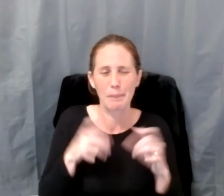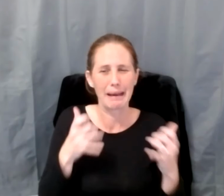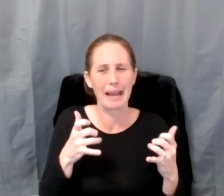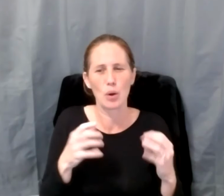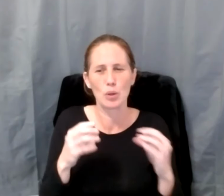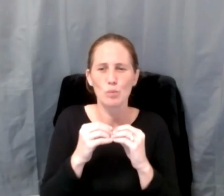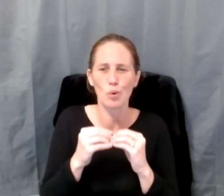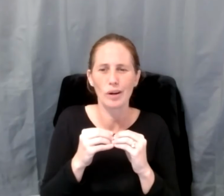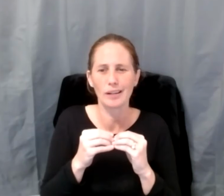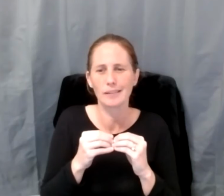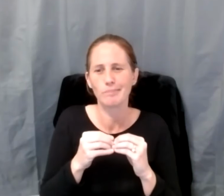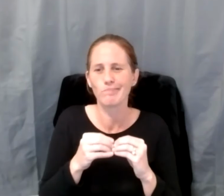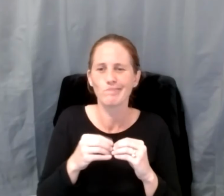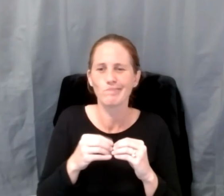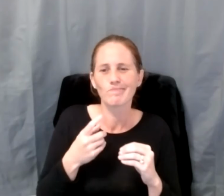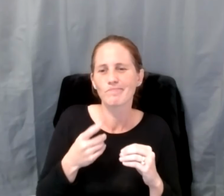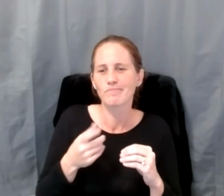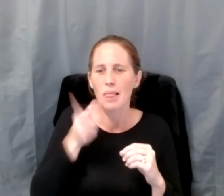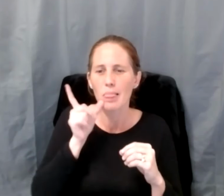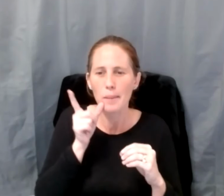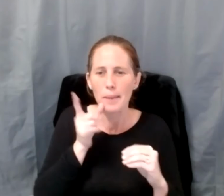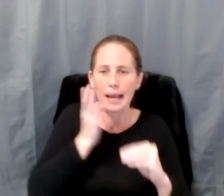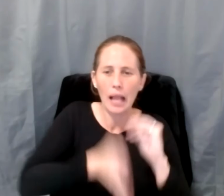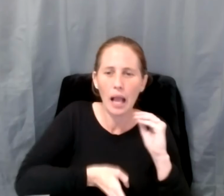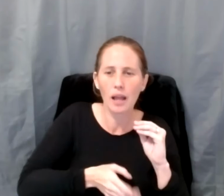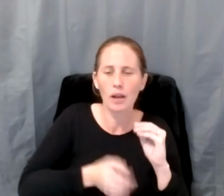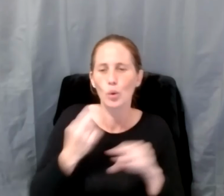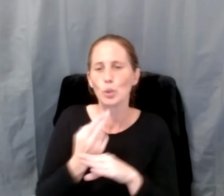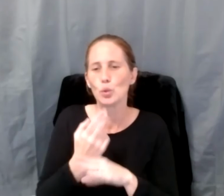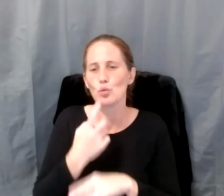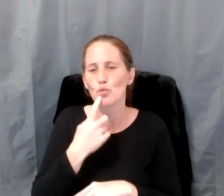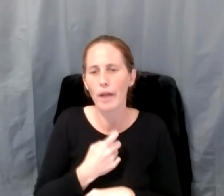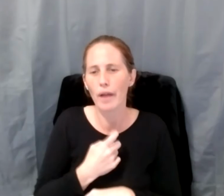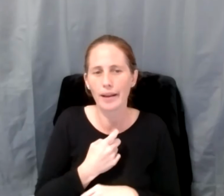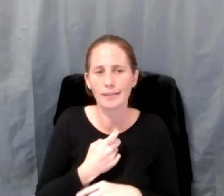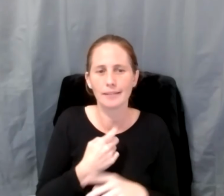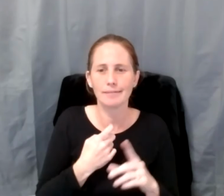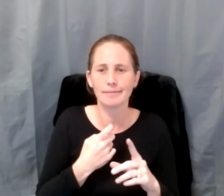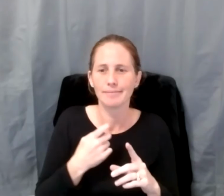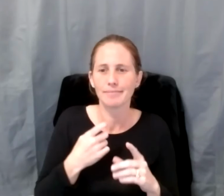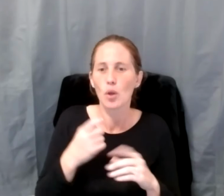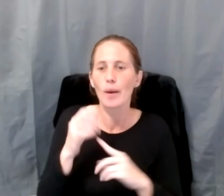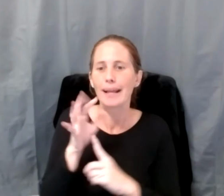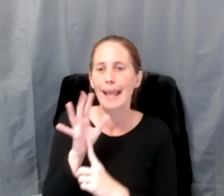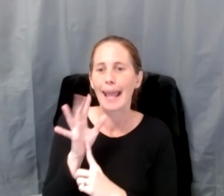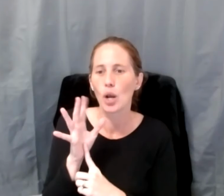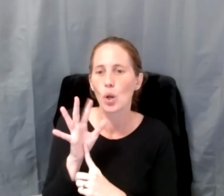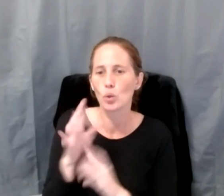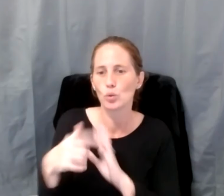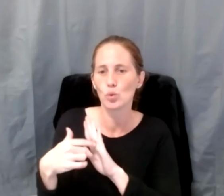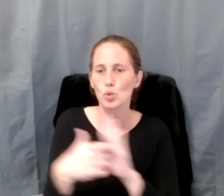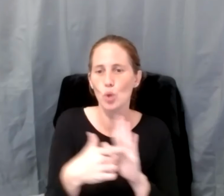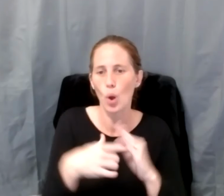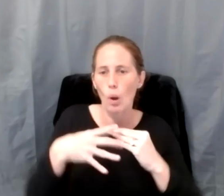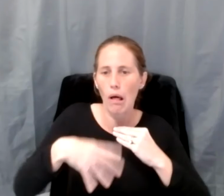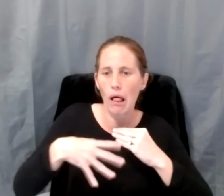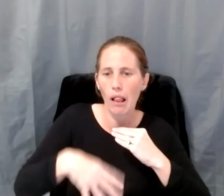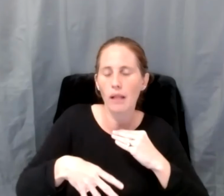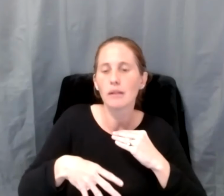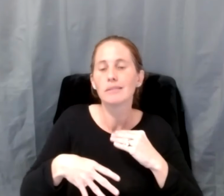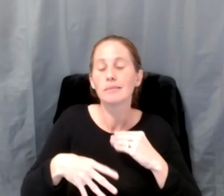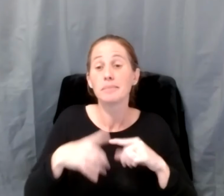cutting a lemon or using red, um, sorry, candles to signify the letting of blood and the sacrifice,